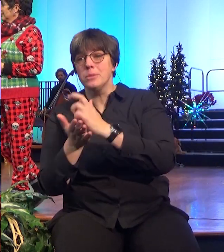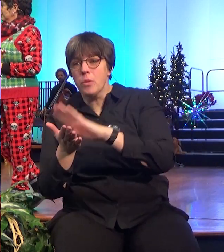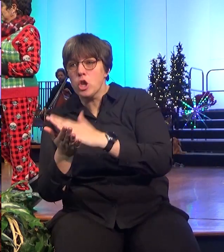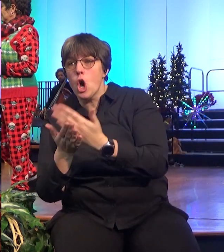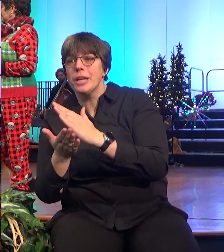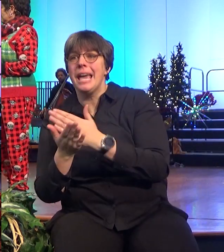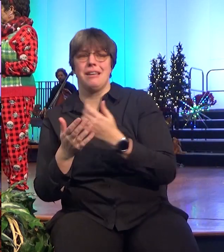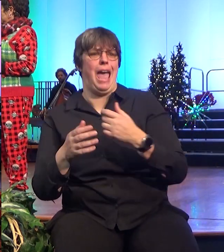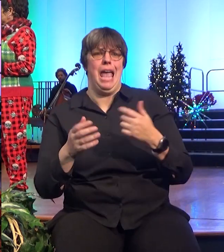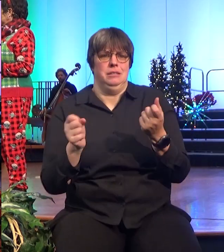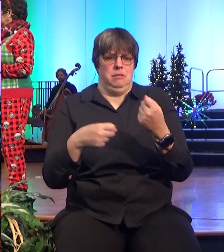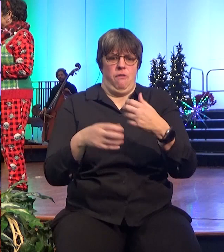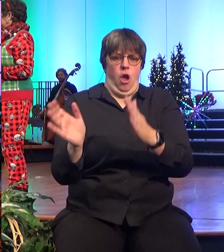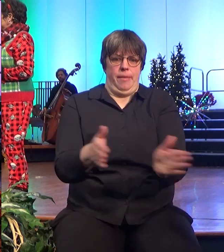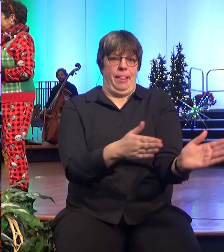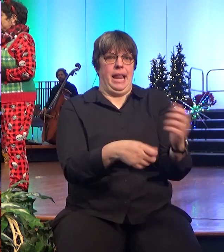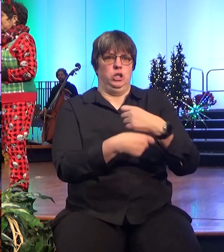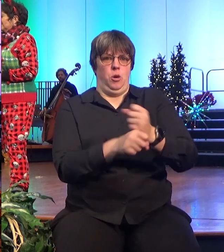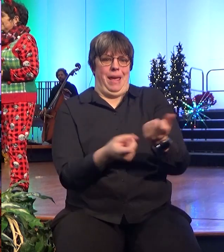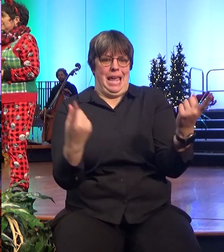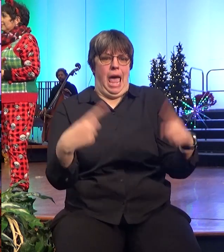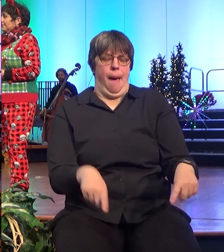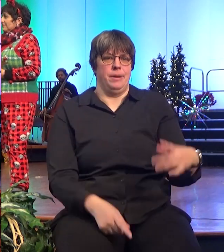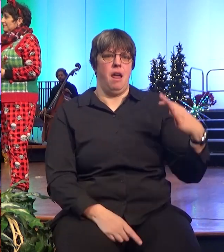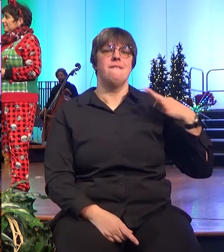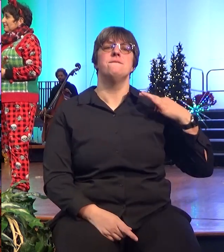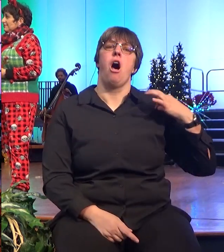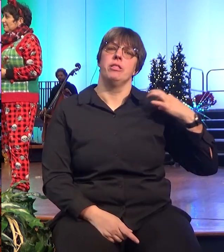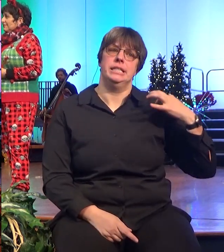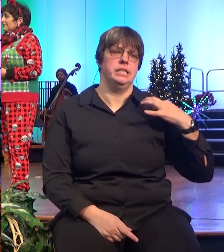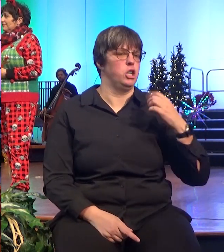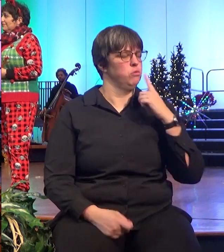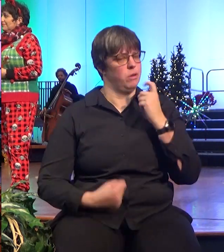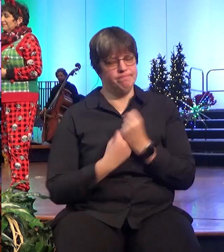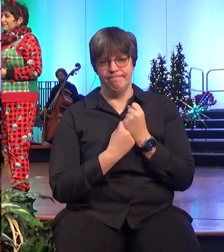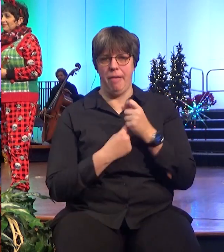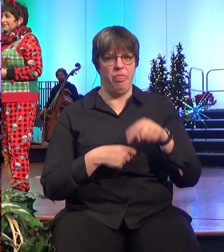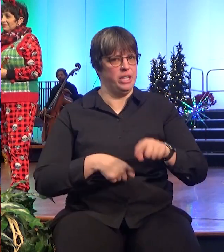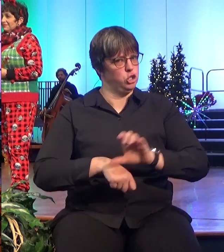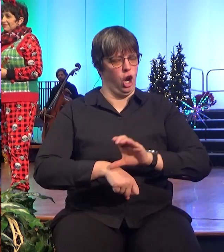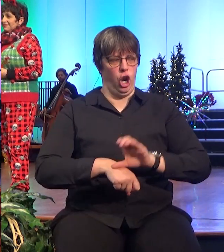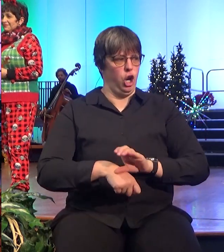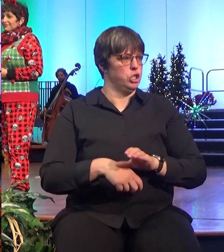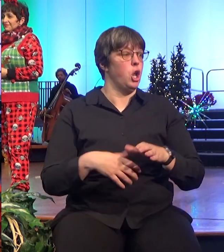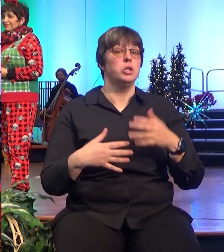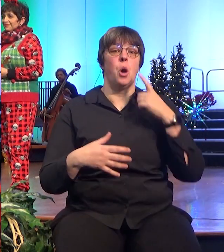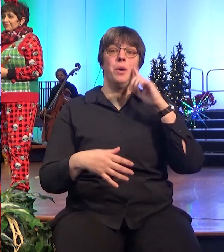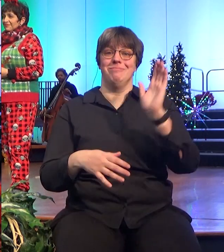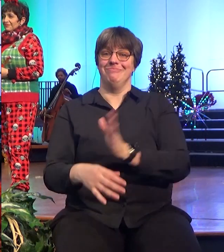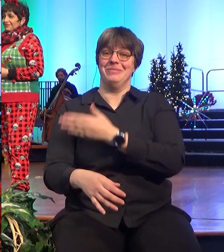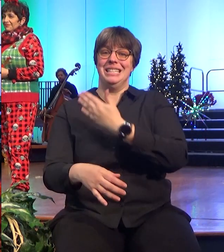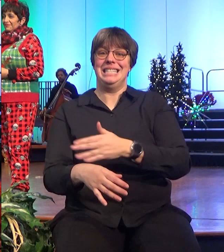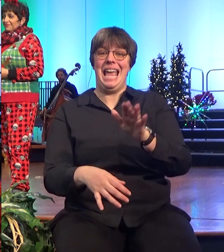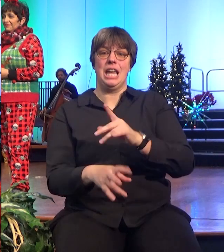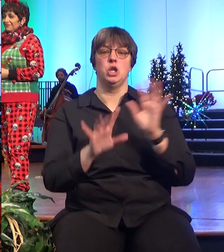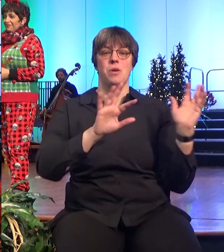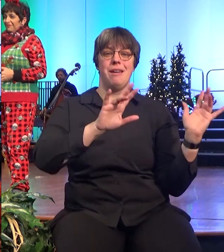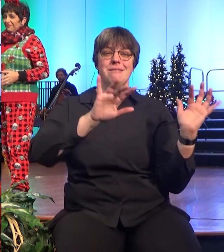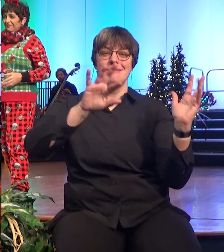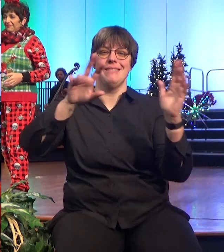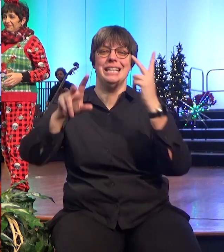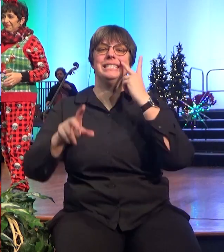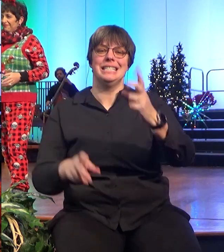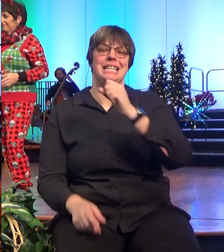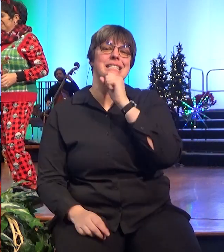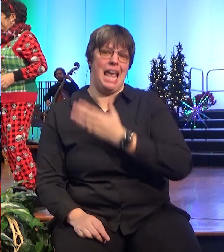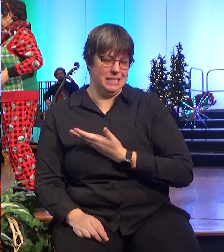doing everything to make this happen. Volunteers are the heart of this place, so thank you very much. We're going to sing you out, and you can go over and see Santa. All right?